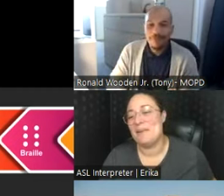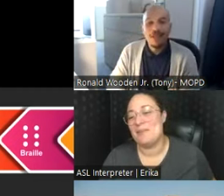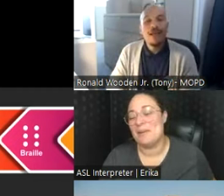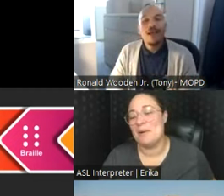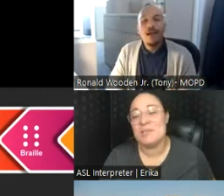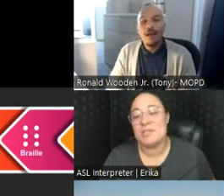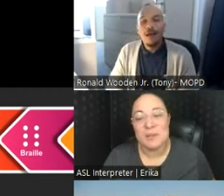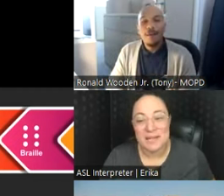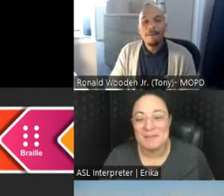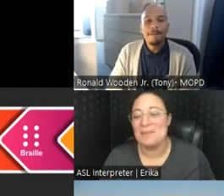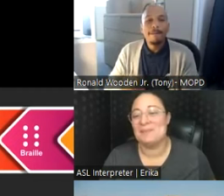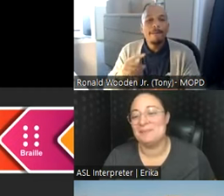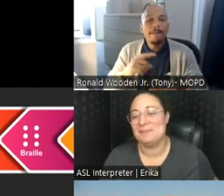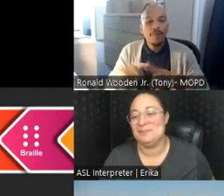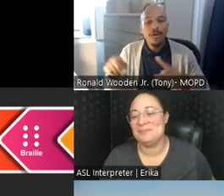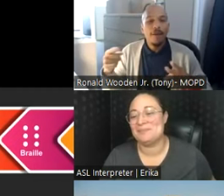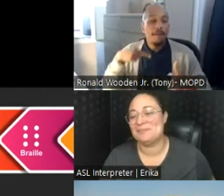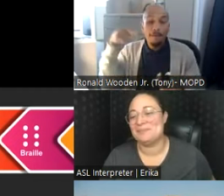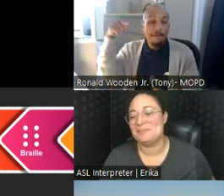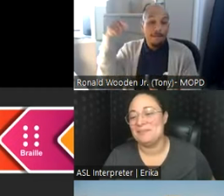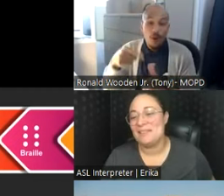I went for it. It was just one time though.